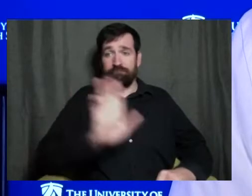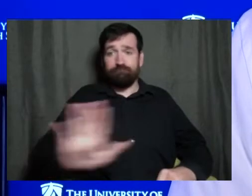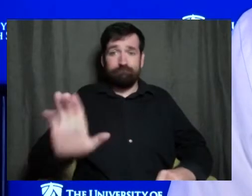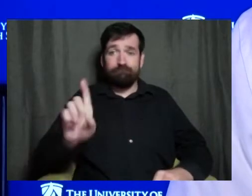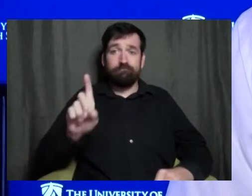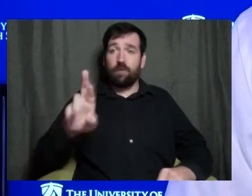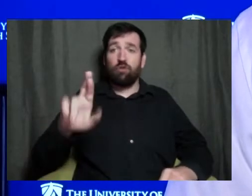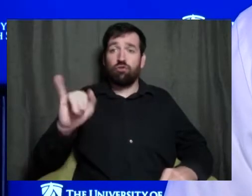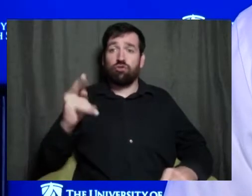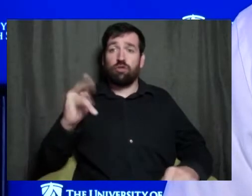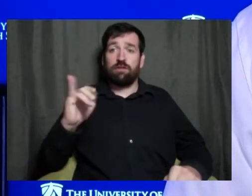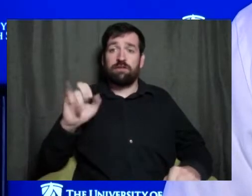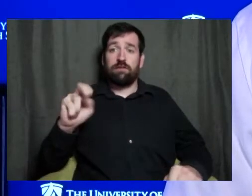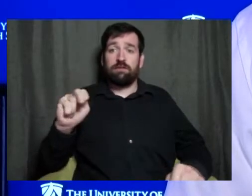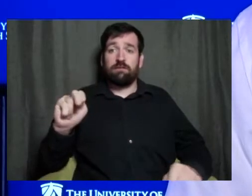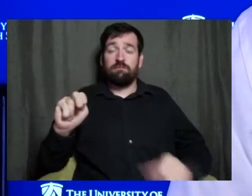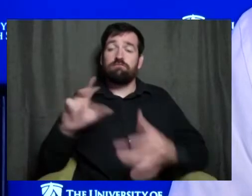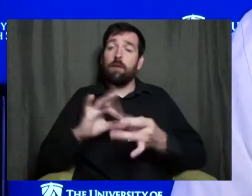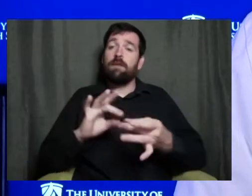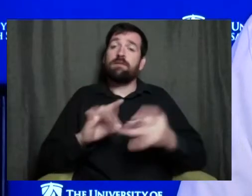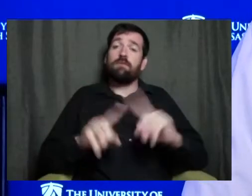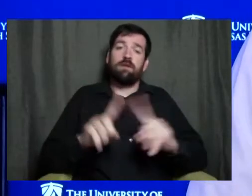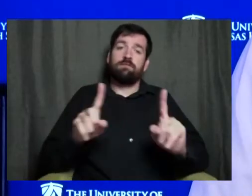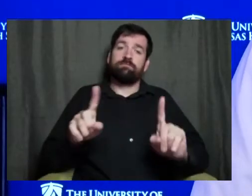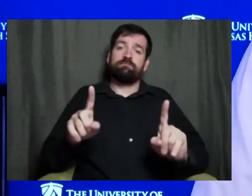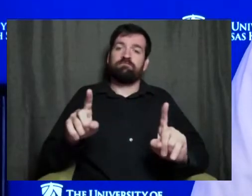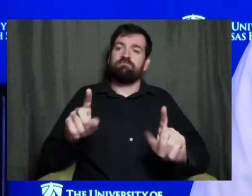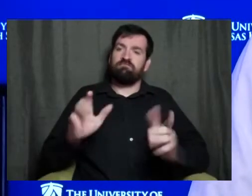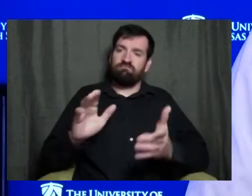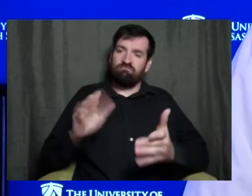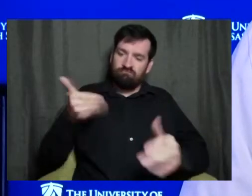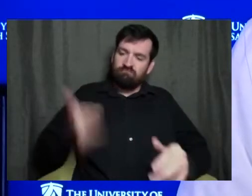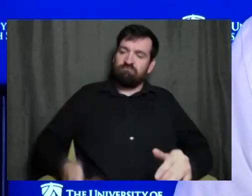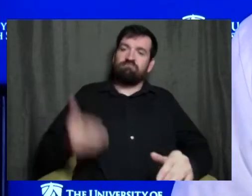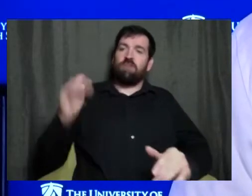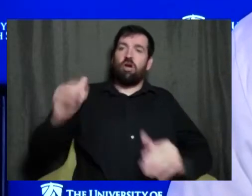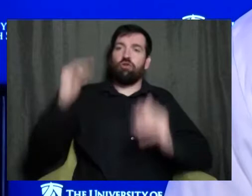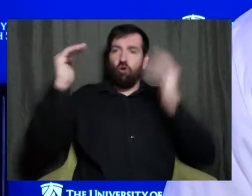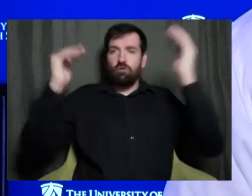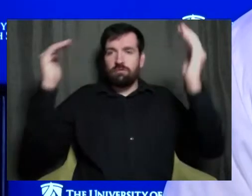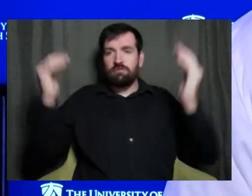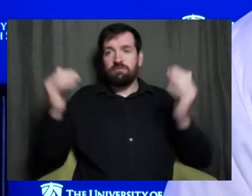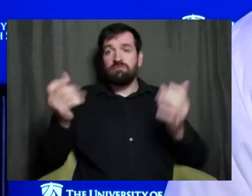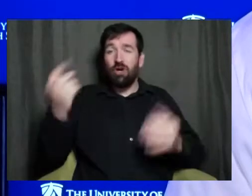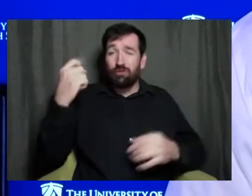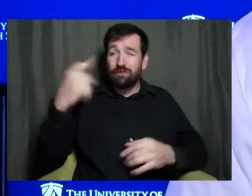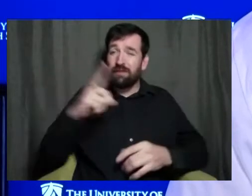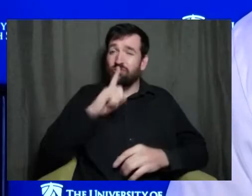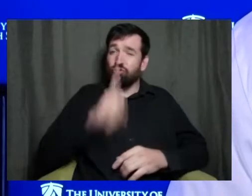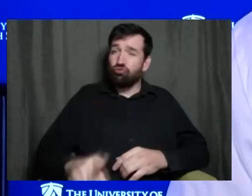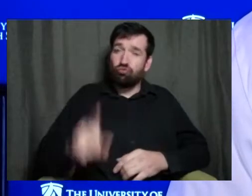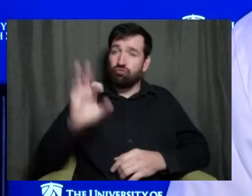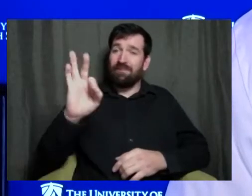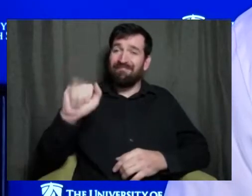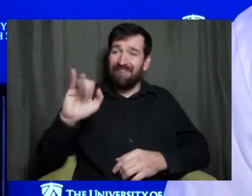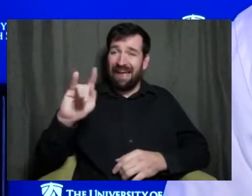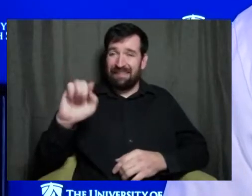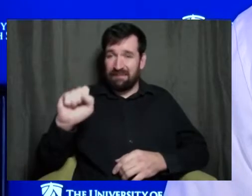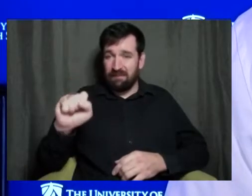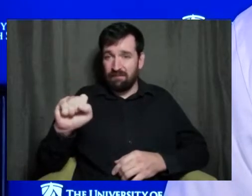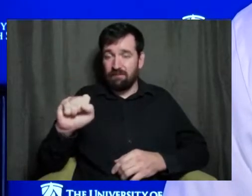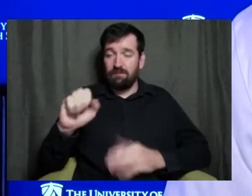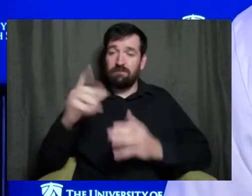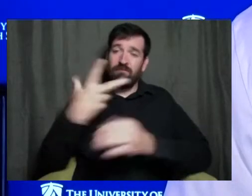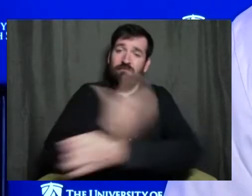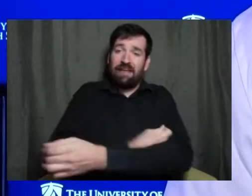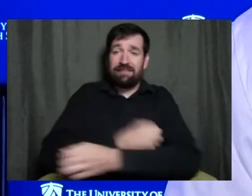well. But I think it's just being that adult, understanding and knowing what the true facts are, the protection that these vaccines provide, whether